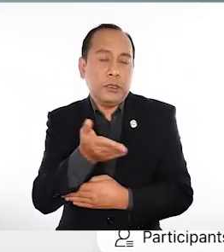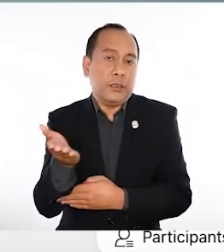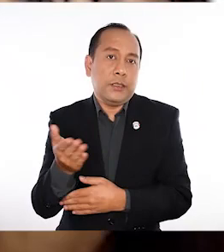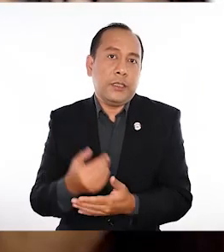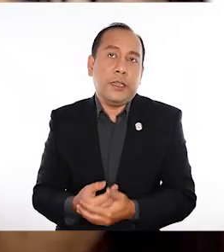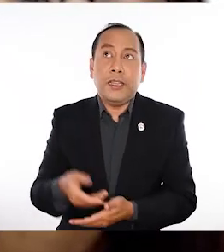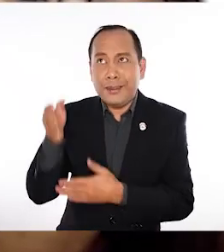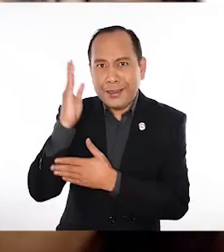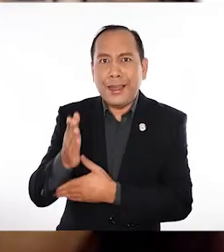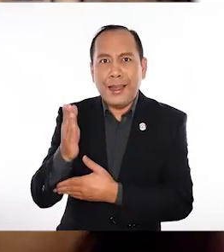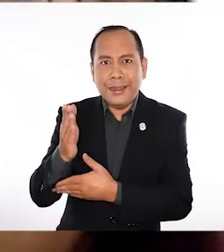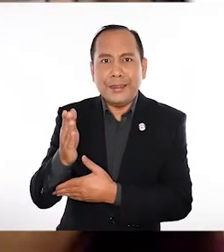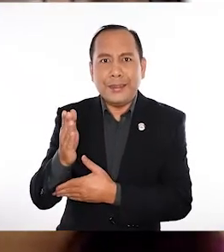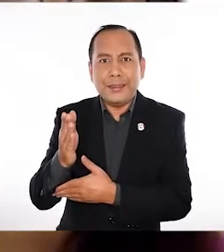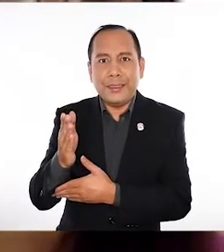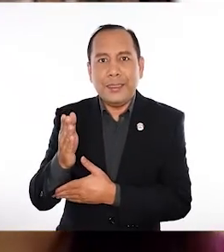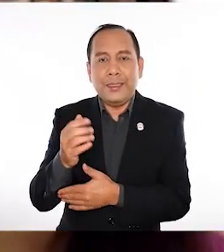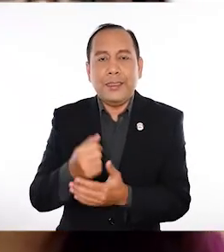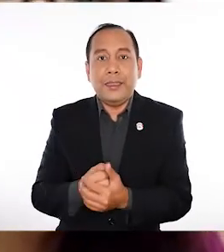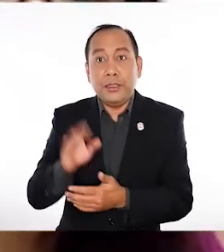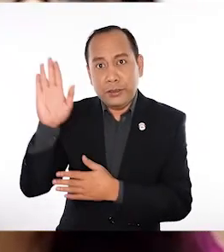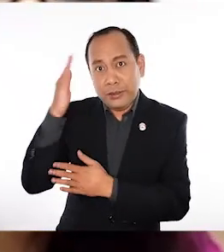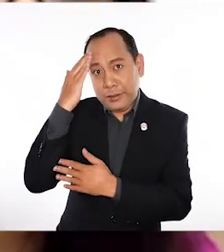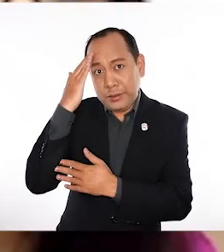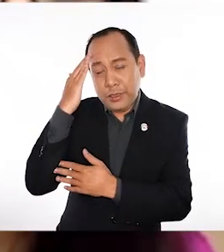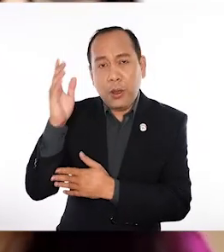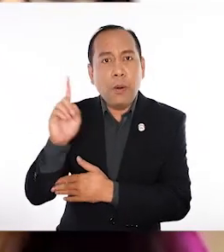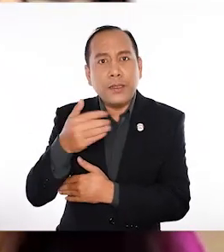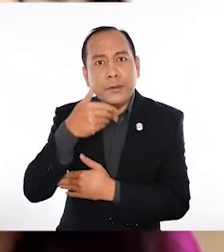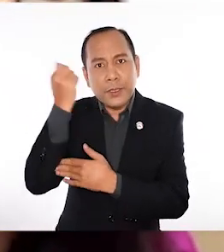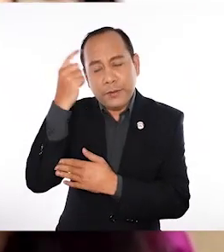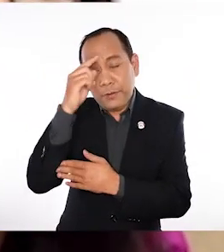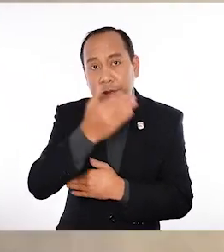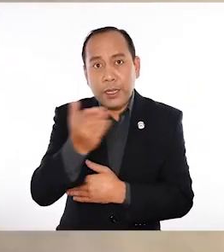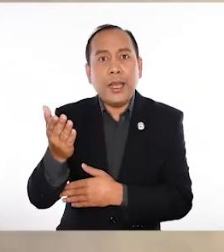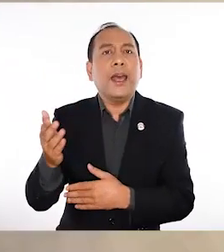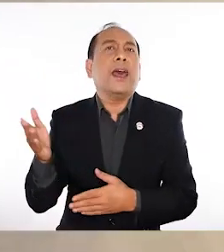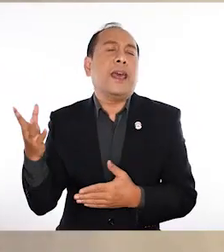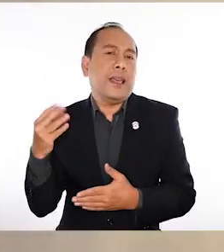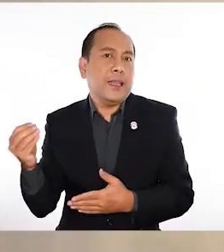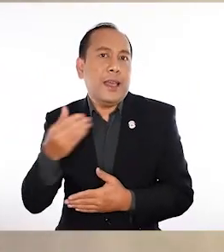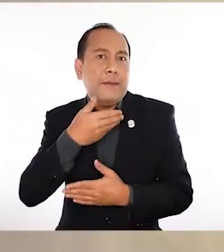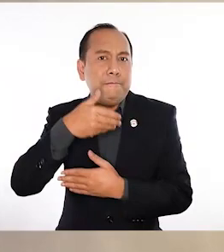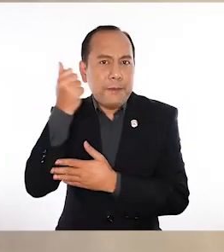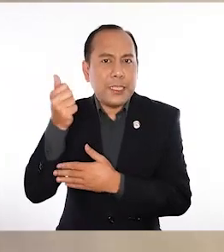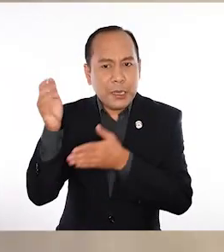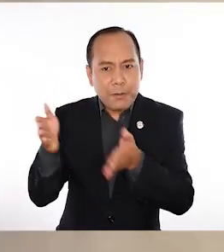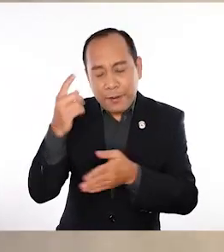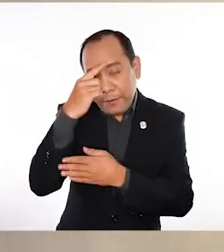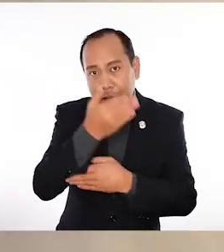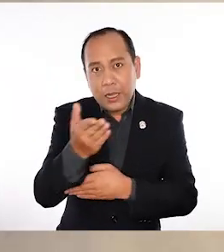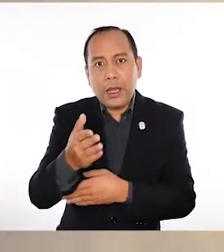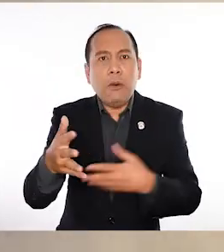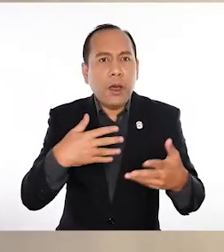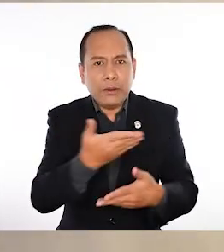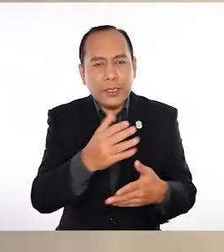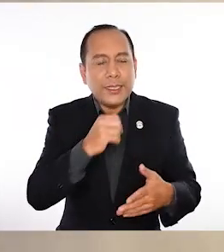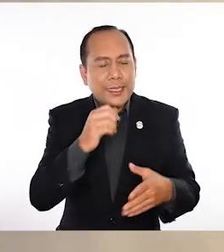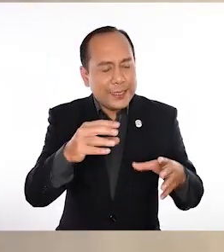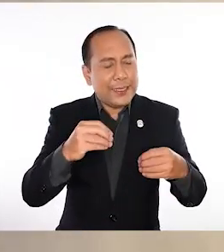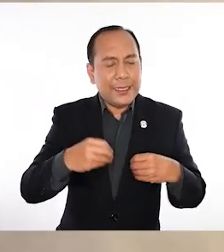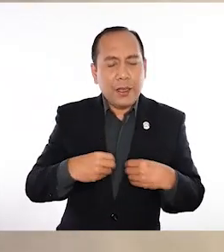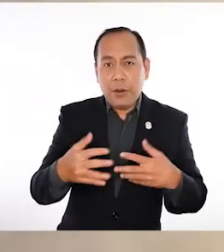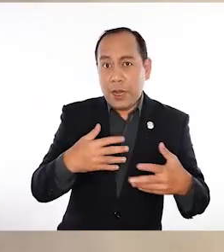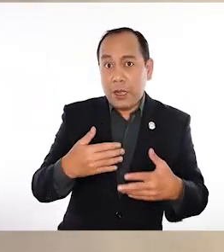it's up to God, because He knows what's always best for us, and He has a better plan for us, that even if we don't receive what we may be asking